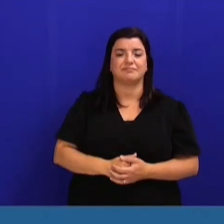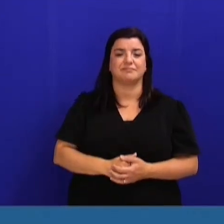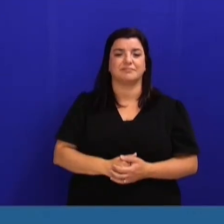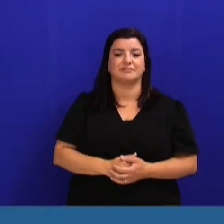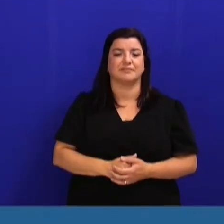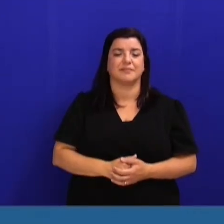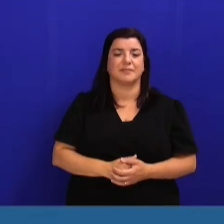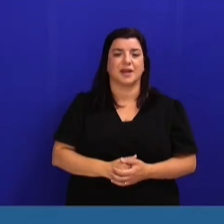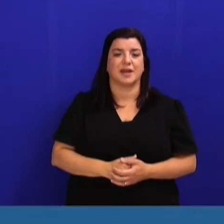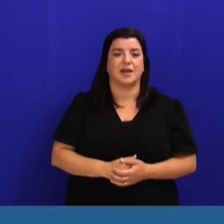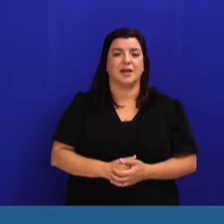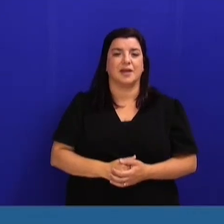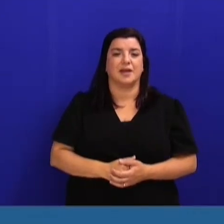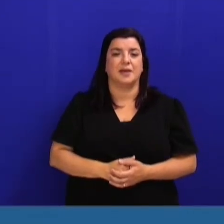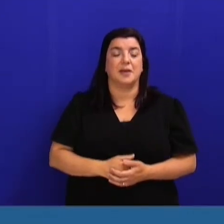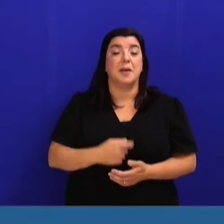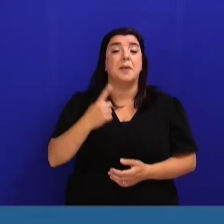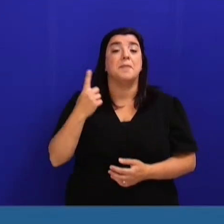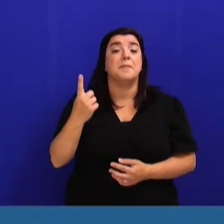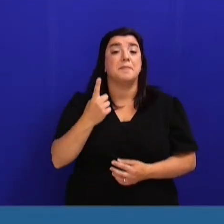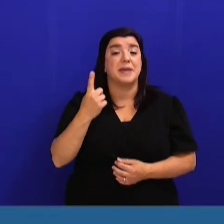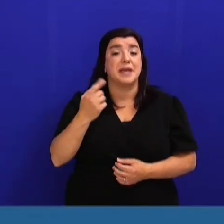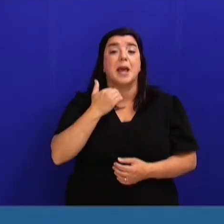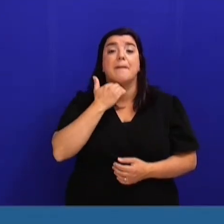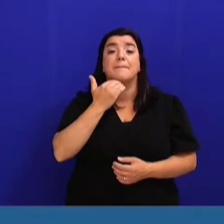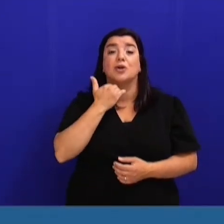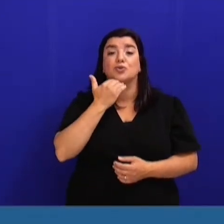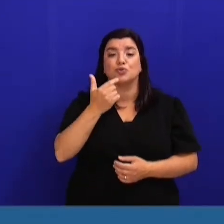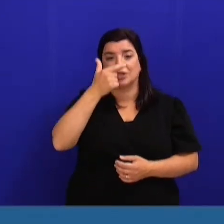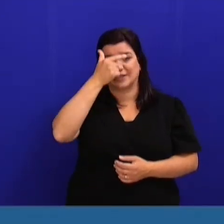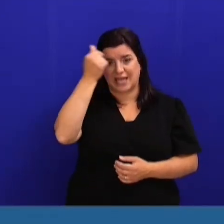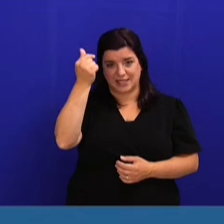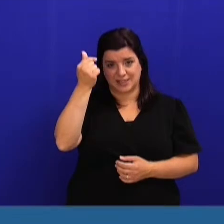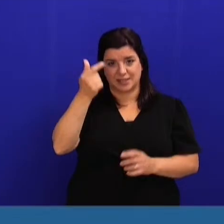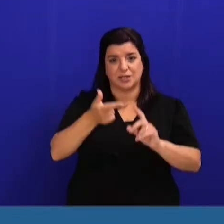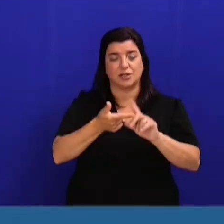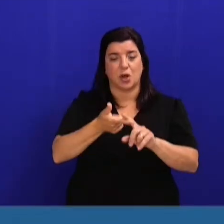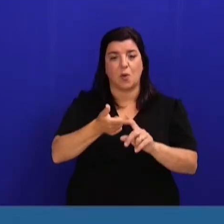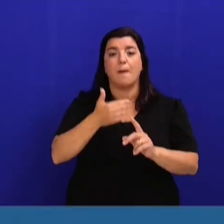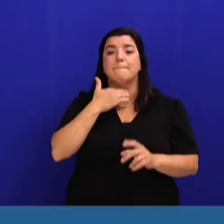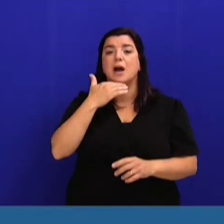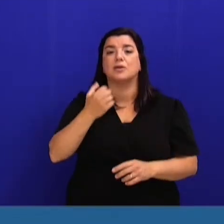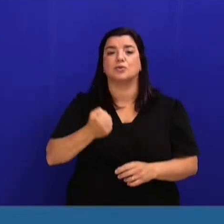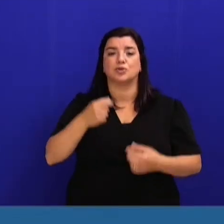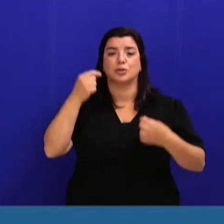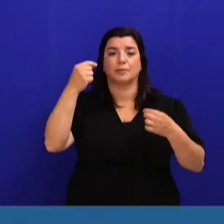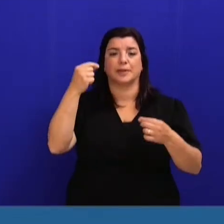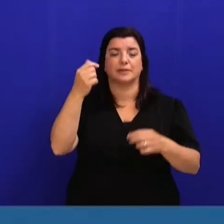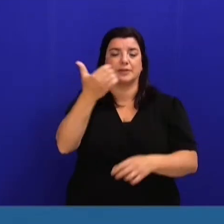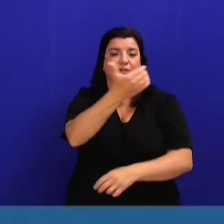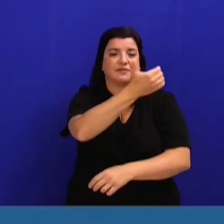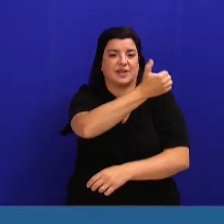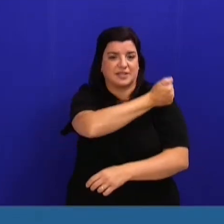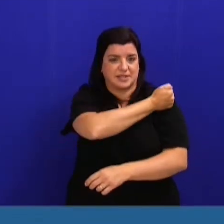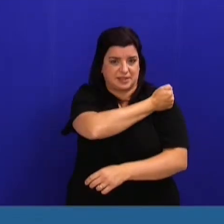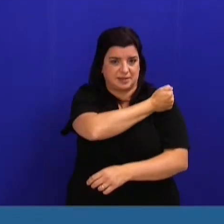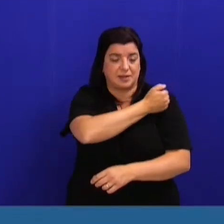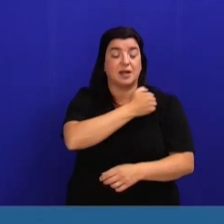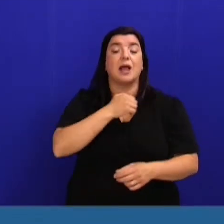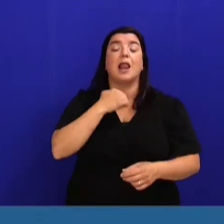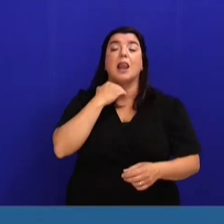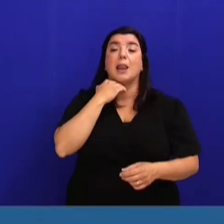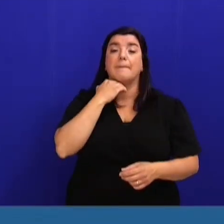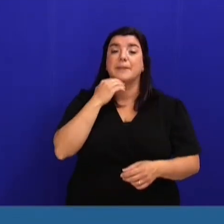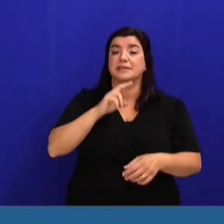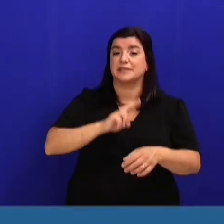li persuni li m'għandhomx it-test jew inkella m'għandhomx il-vaccine certificate li dawn ma jiġux boarded. Però jekk jinserta b'xi